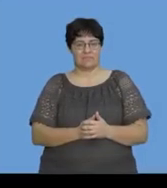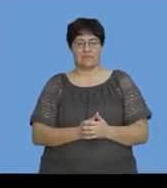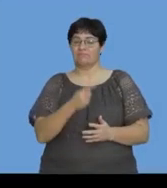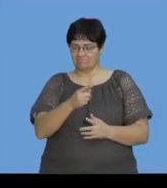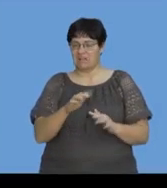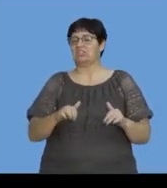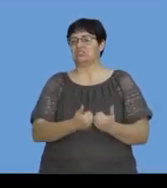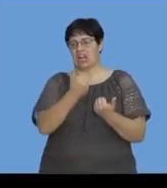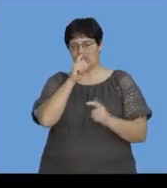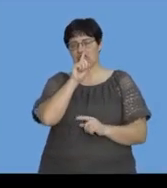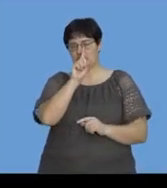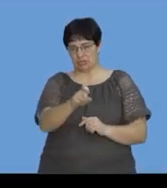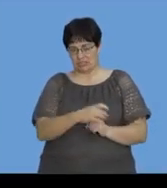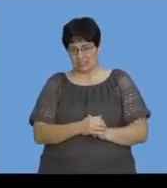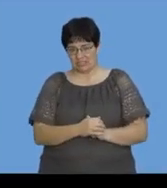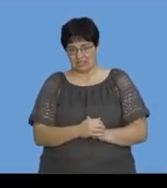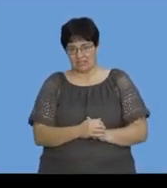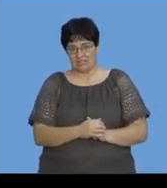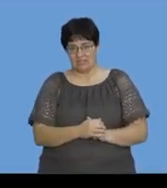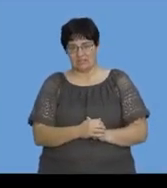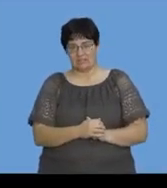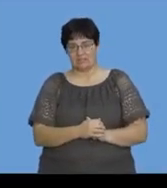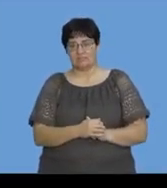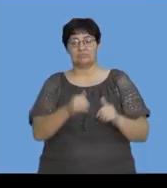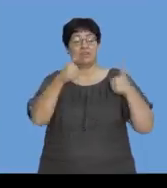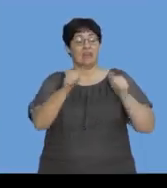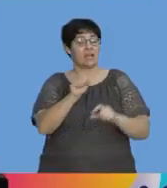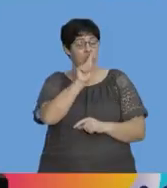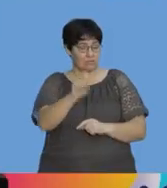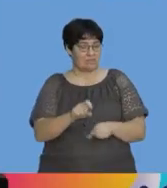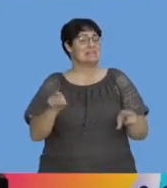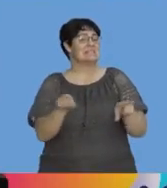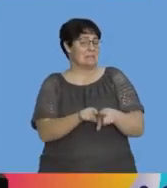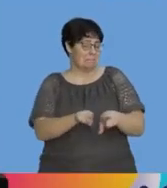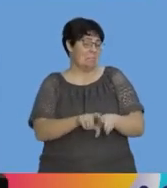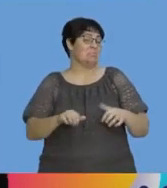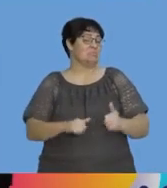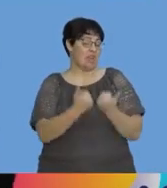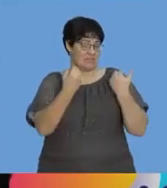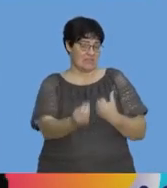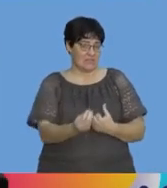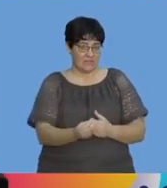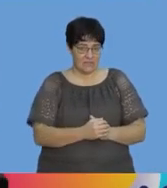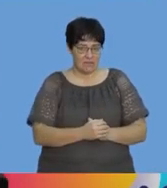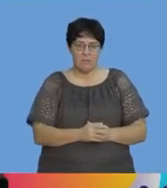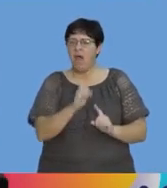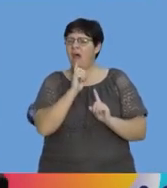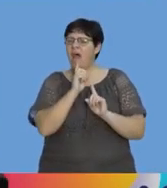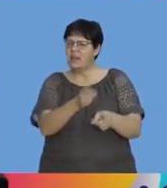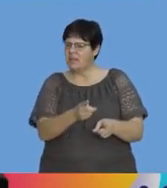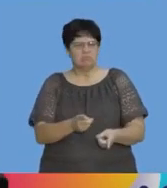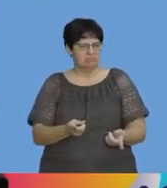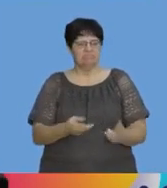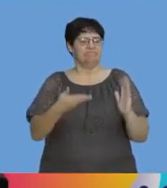to think a little bit. That was quite a challenging question. The next question is also quite a challenging question, but